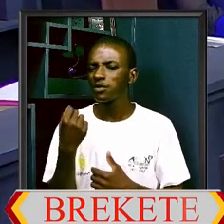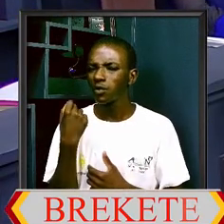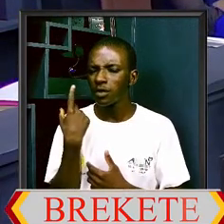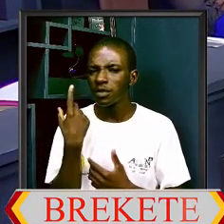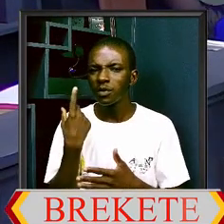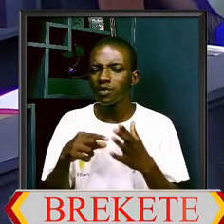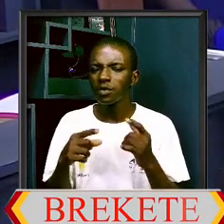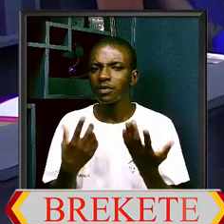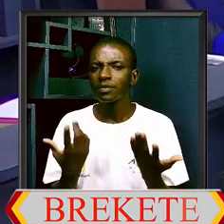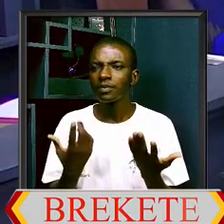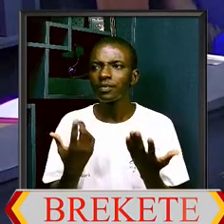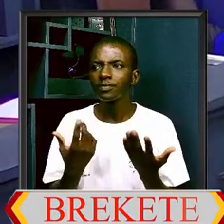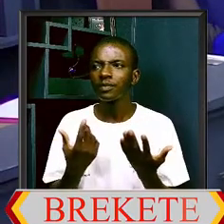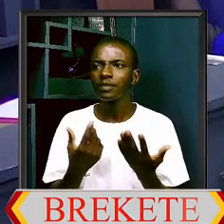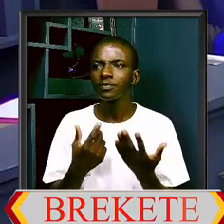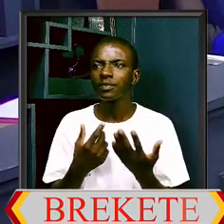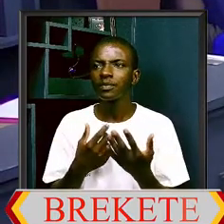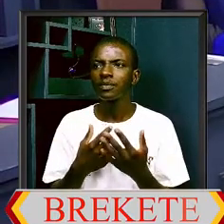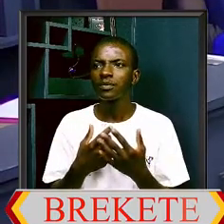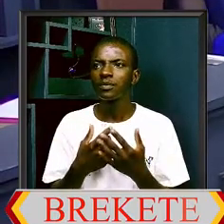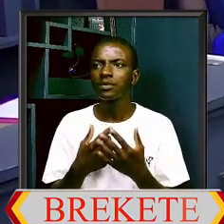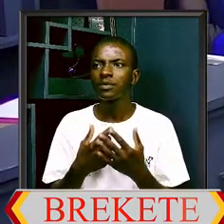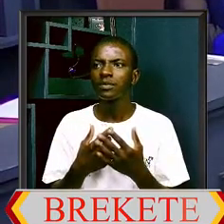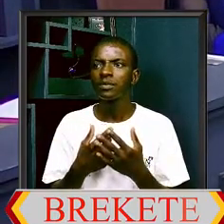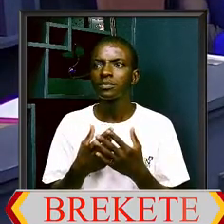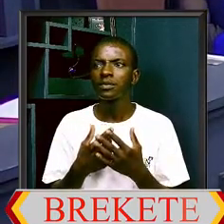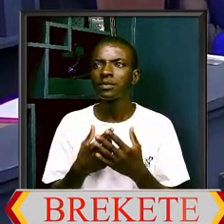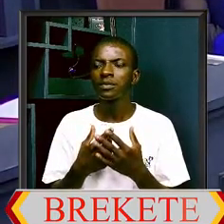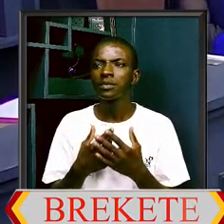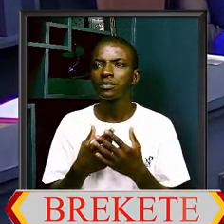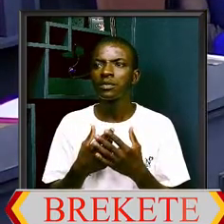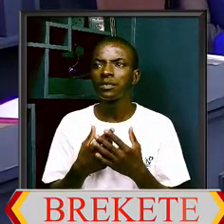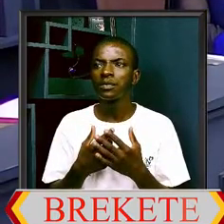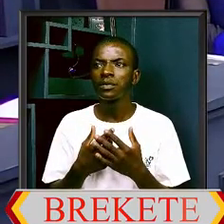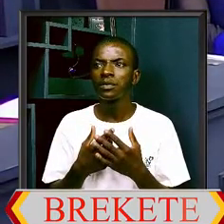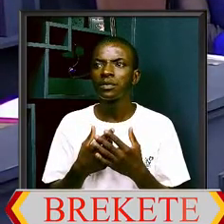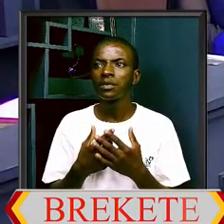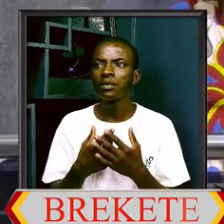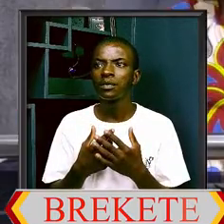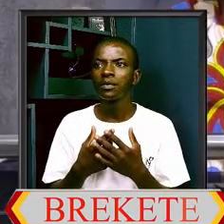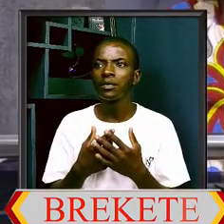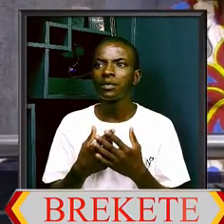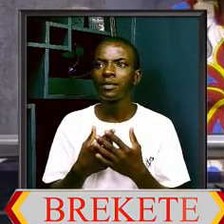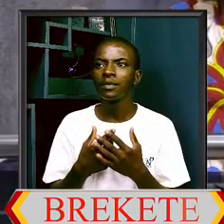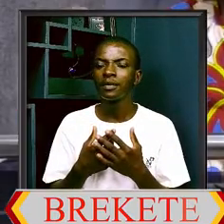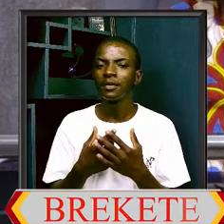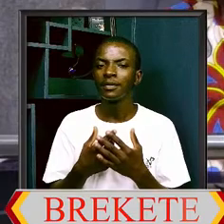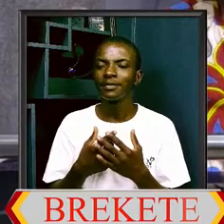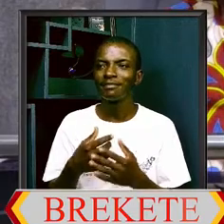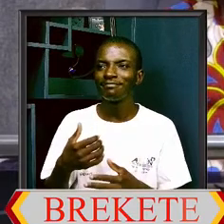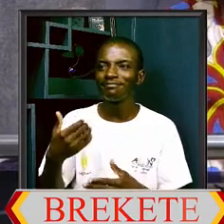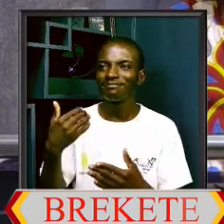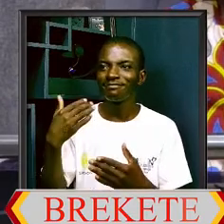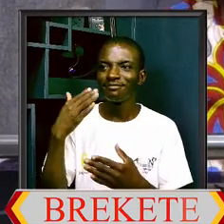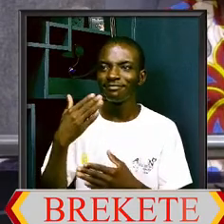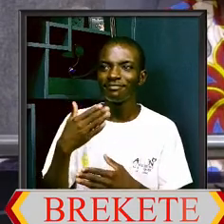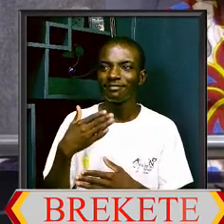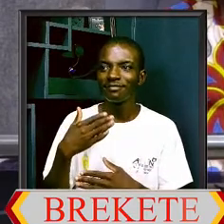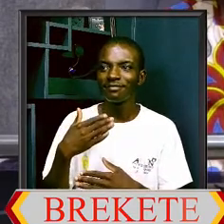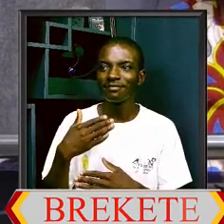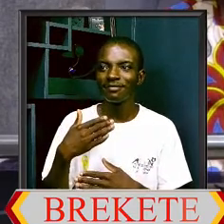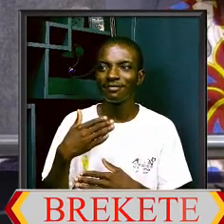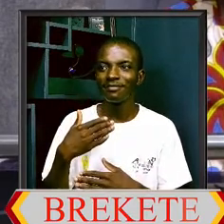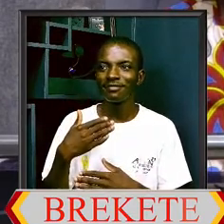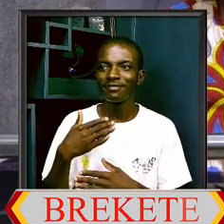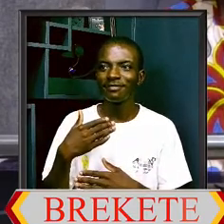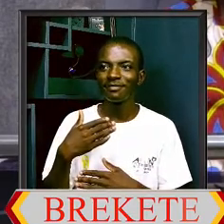saying so uh my guy CH knuckles do your